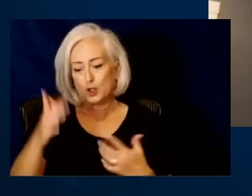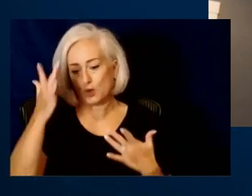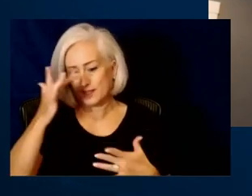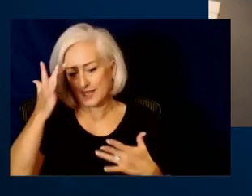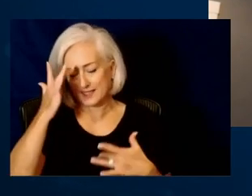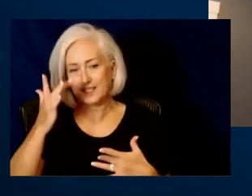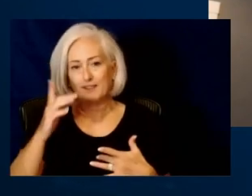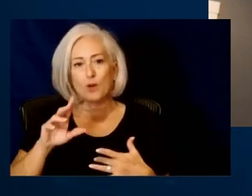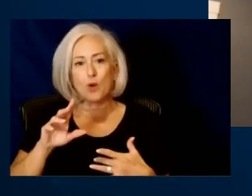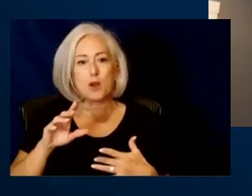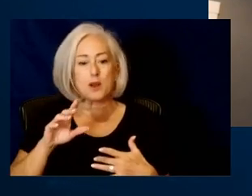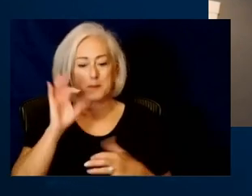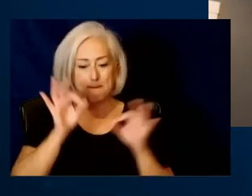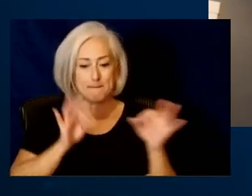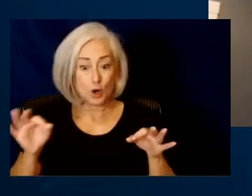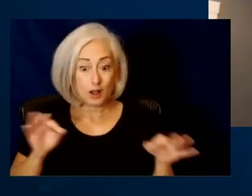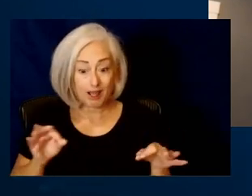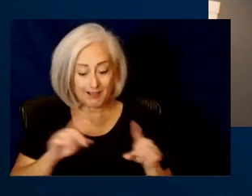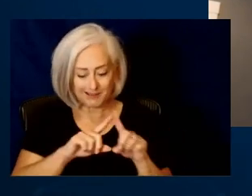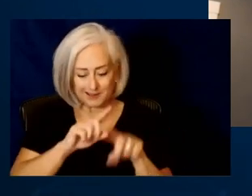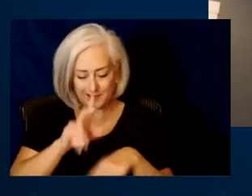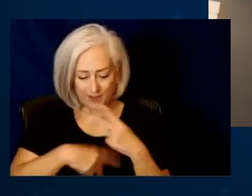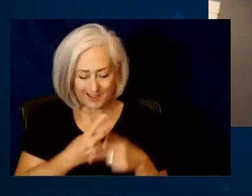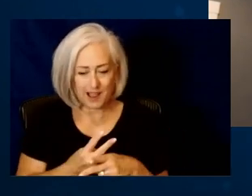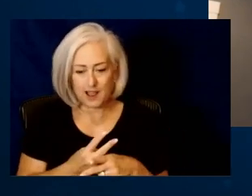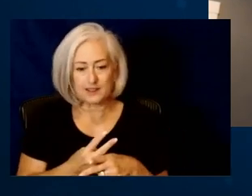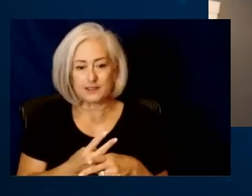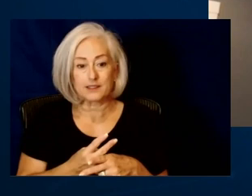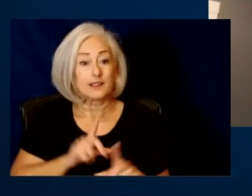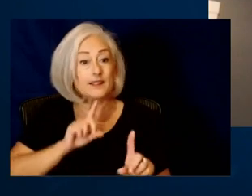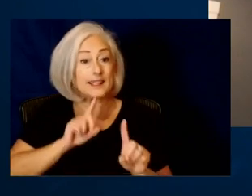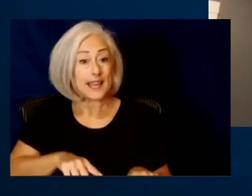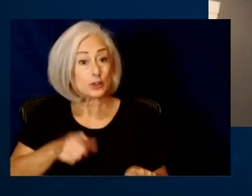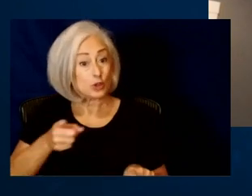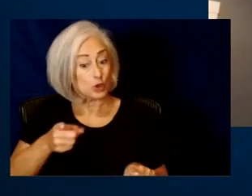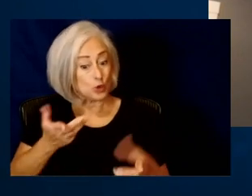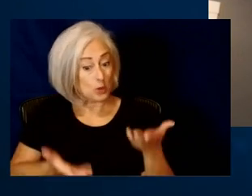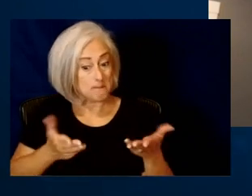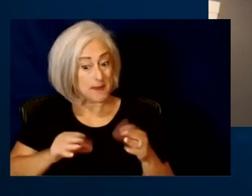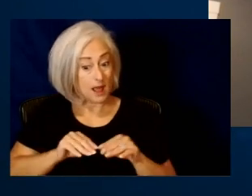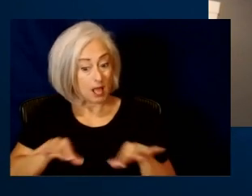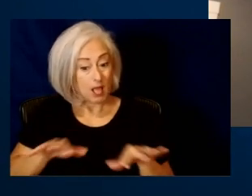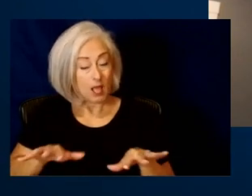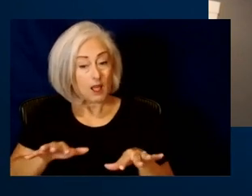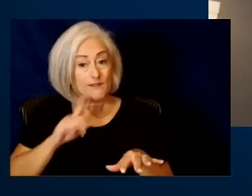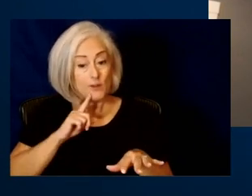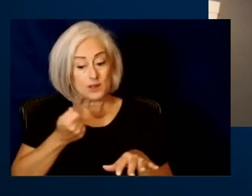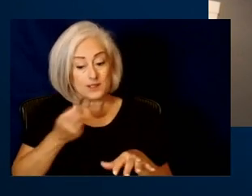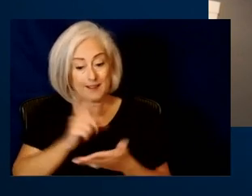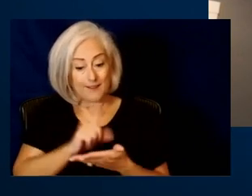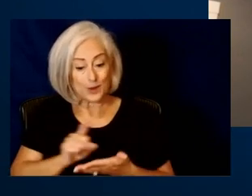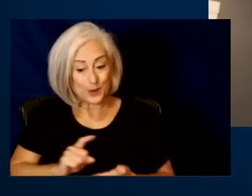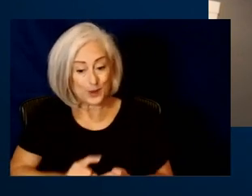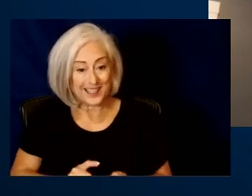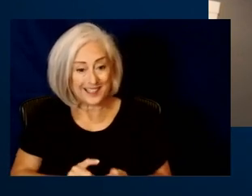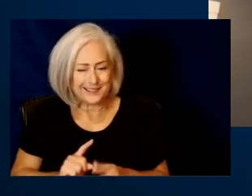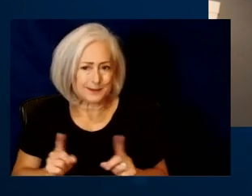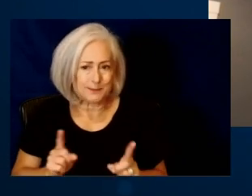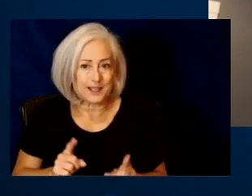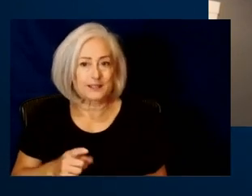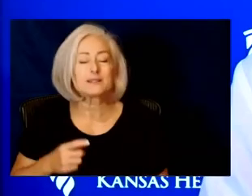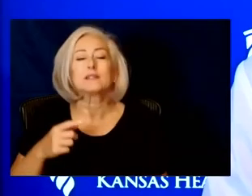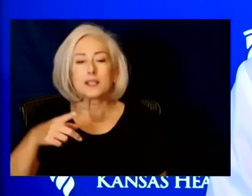kinds. And the answer is that you may well shed virus for weeks. Yeah, and I think that's a good point. Now, PCR, we know you can